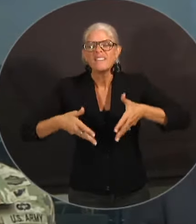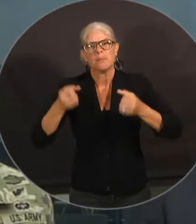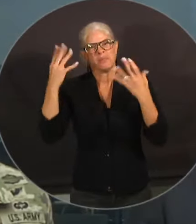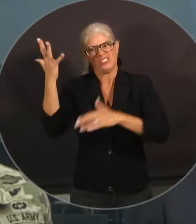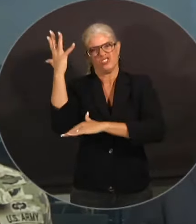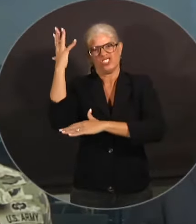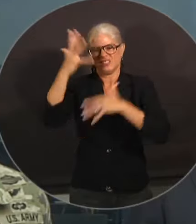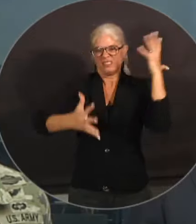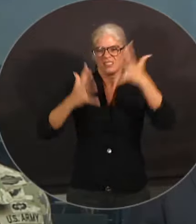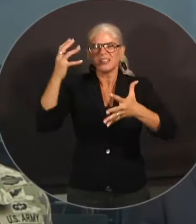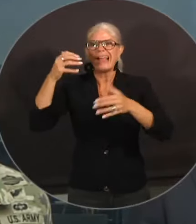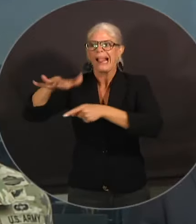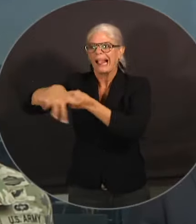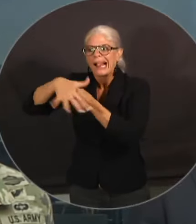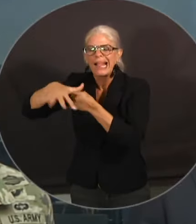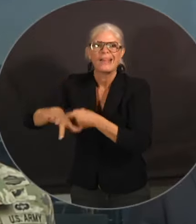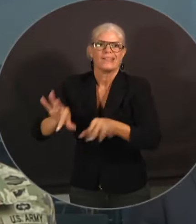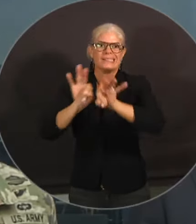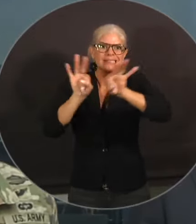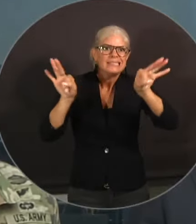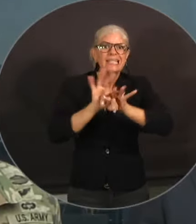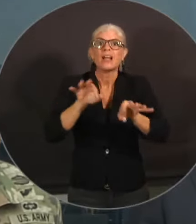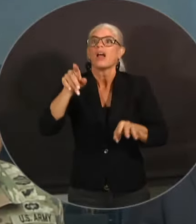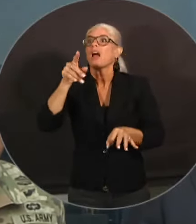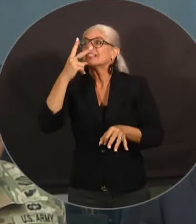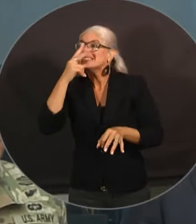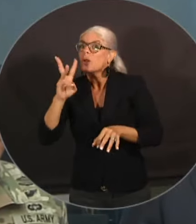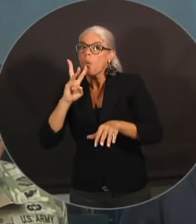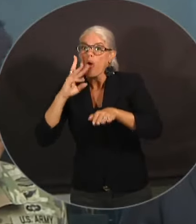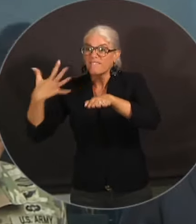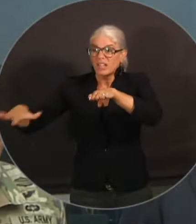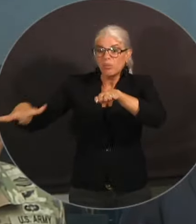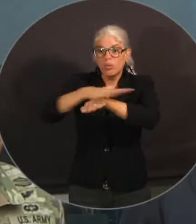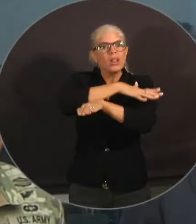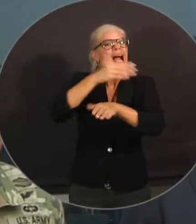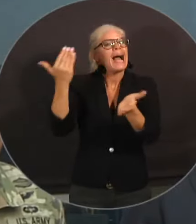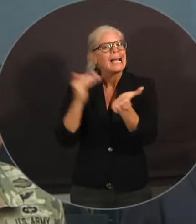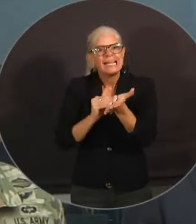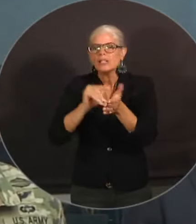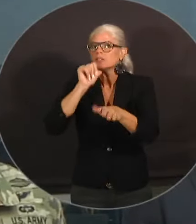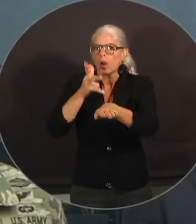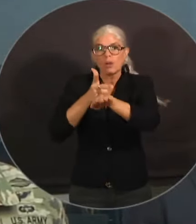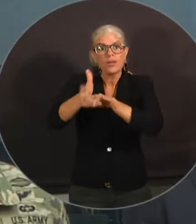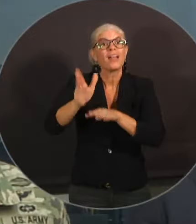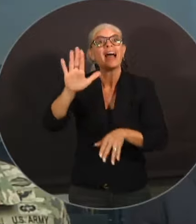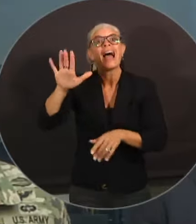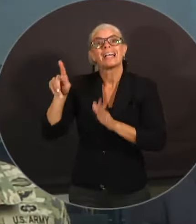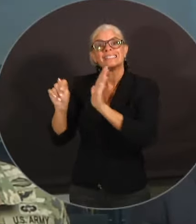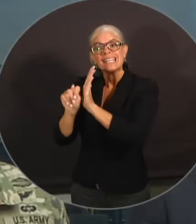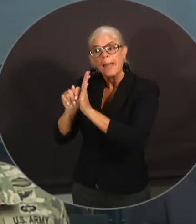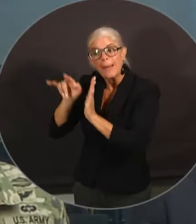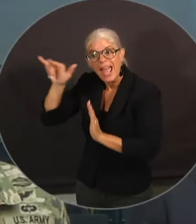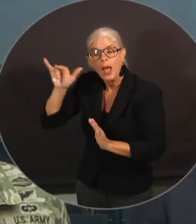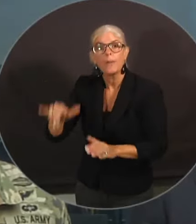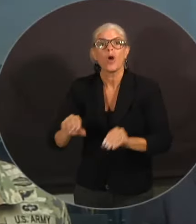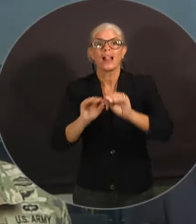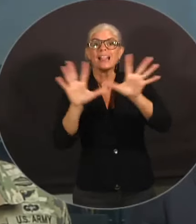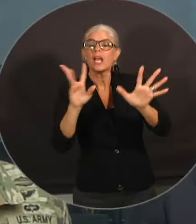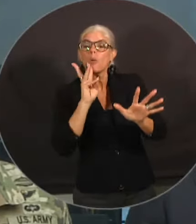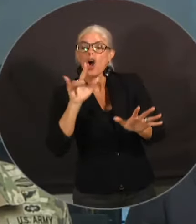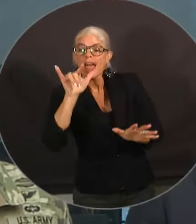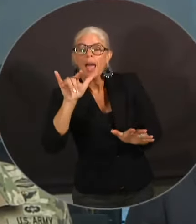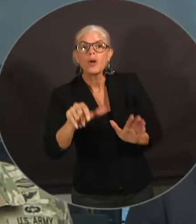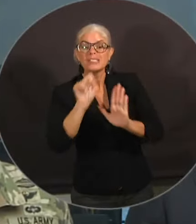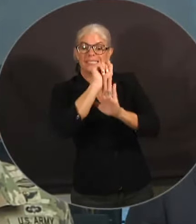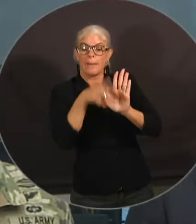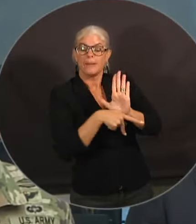through water. You heard from the governor. Tallahassee Airport, Tampa Airport, St. Pete are all closed. We hope to see those open up as soon